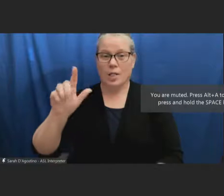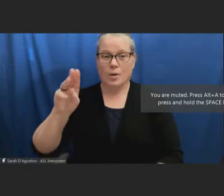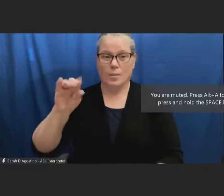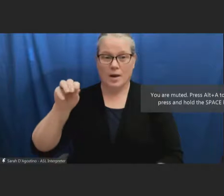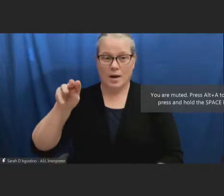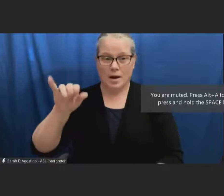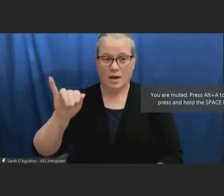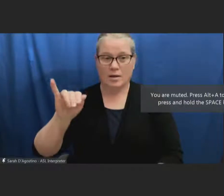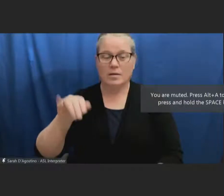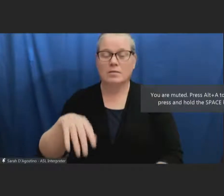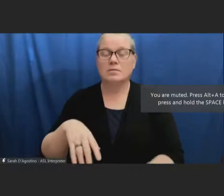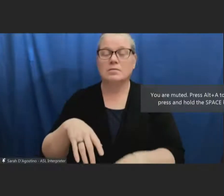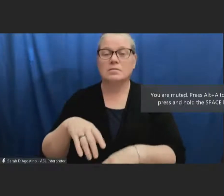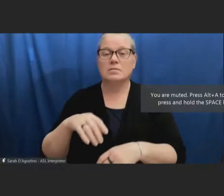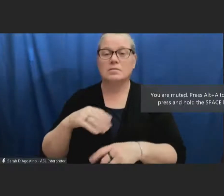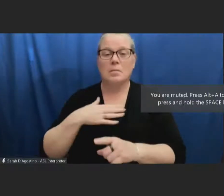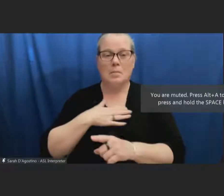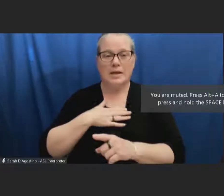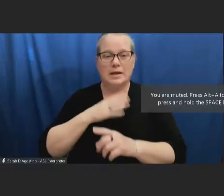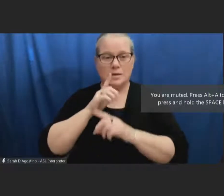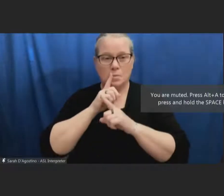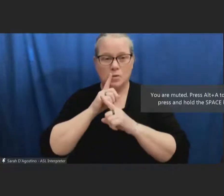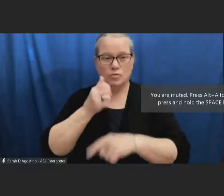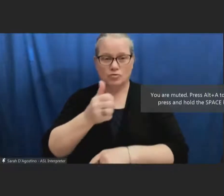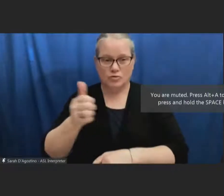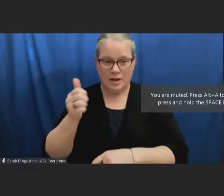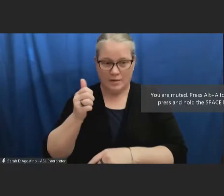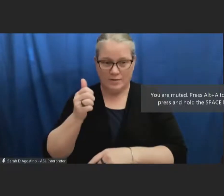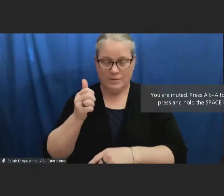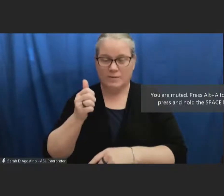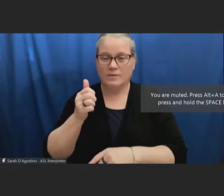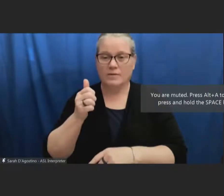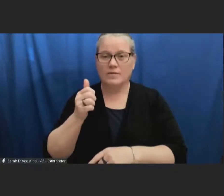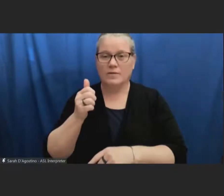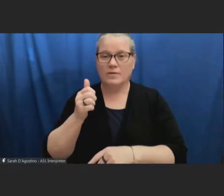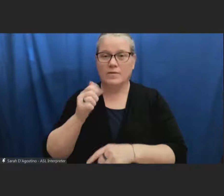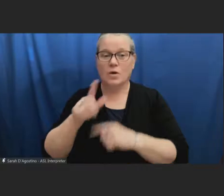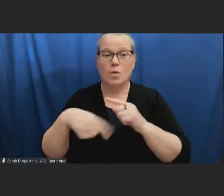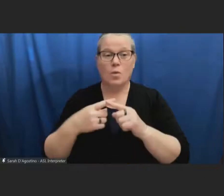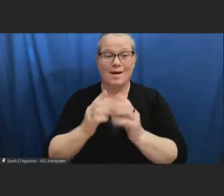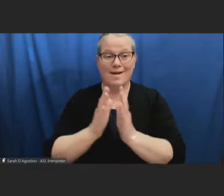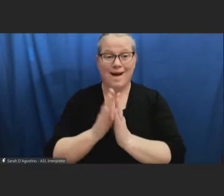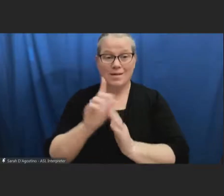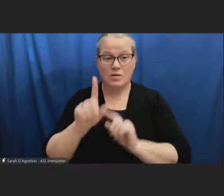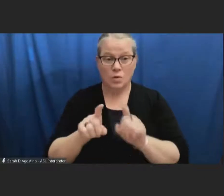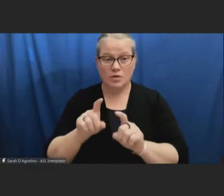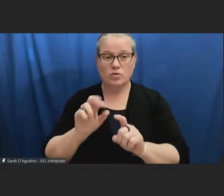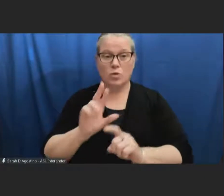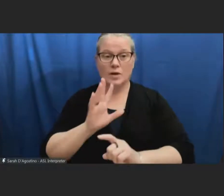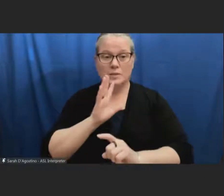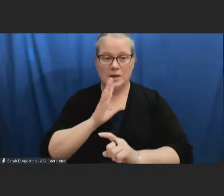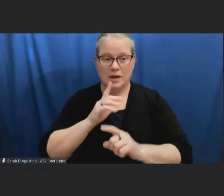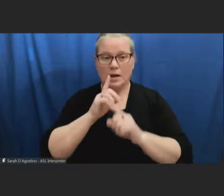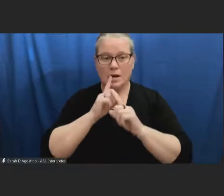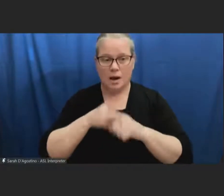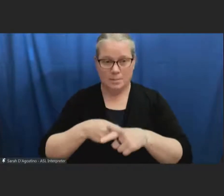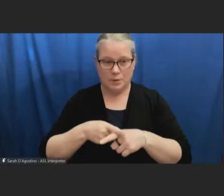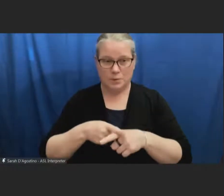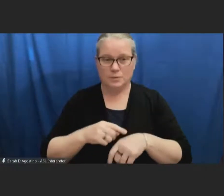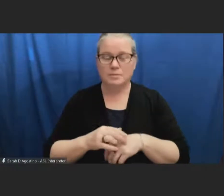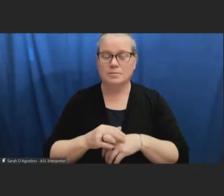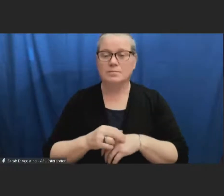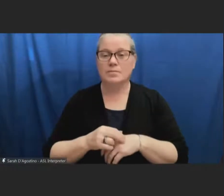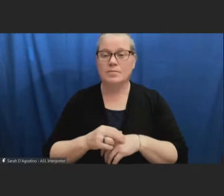participants to mute themselves and to only unmute either when you're asking the questions or speaking. The governor